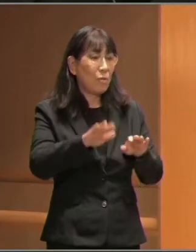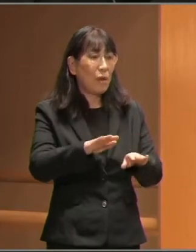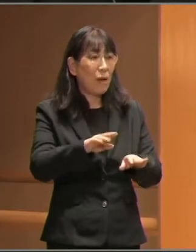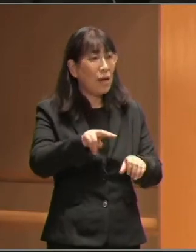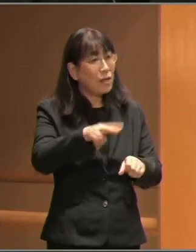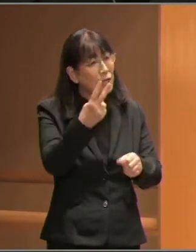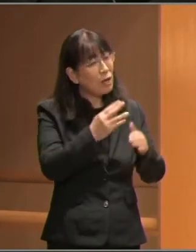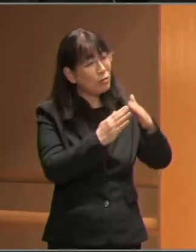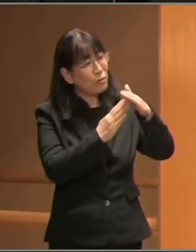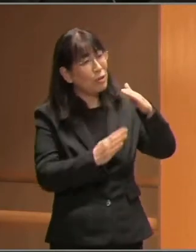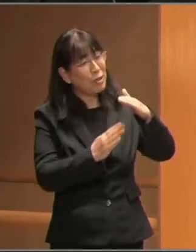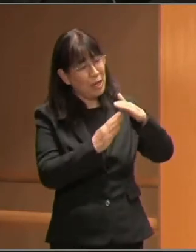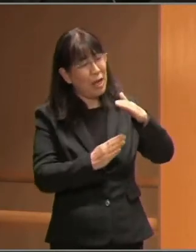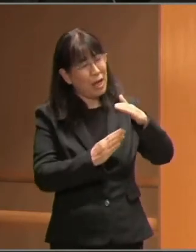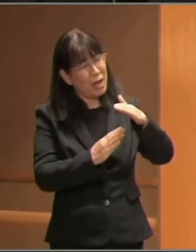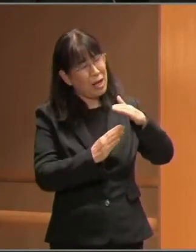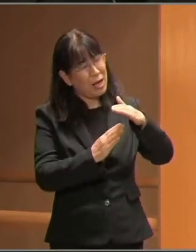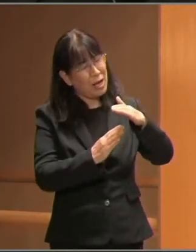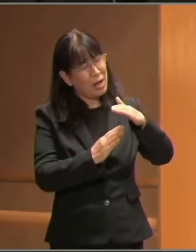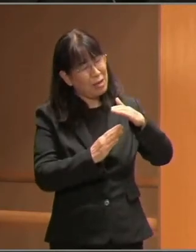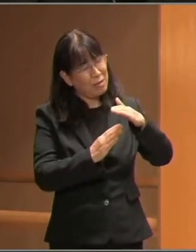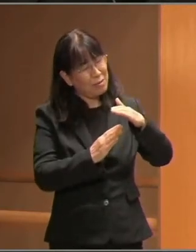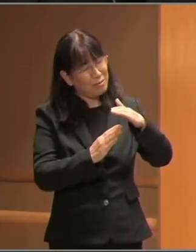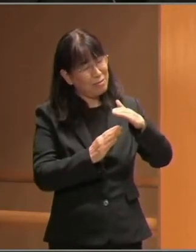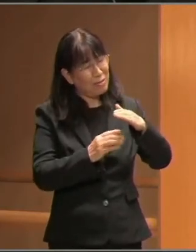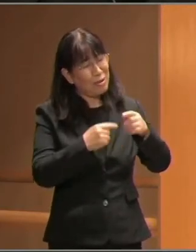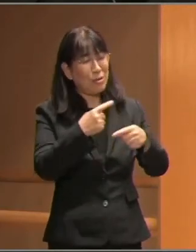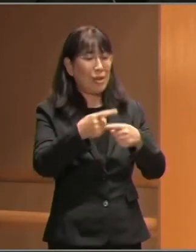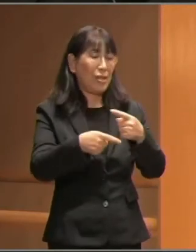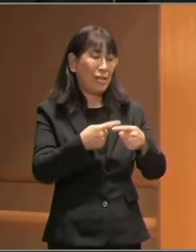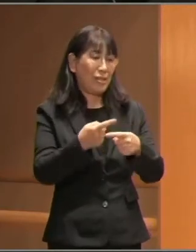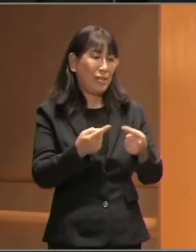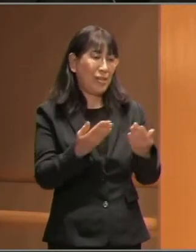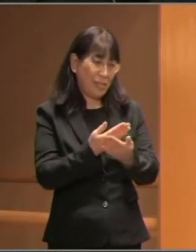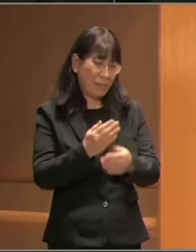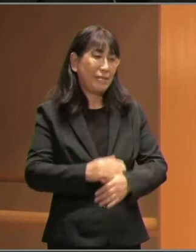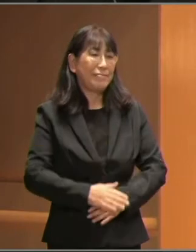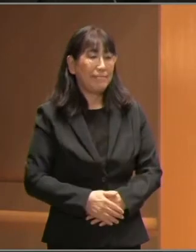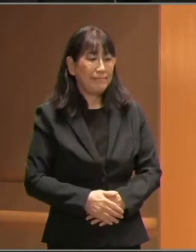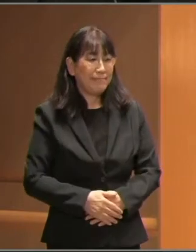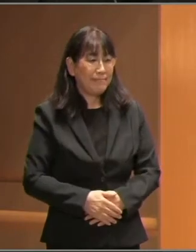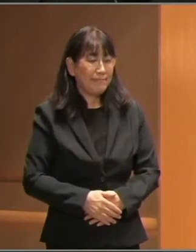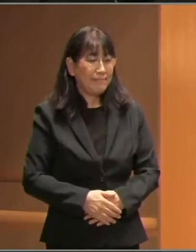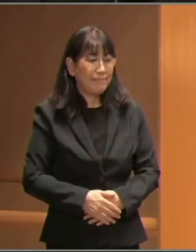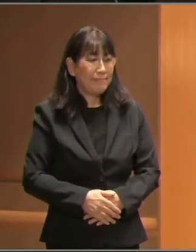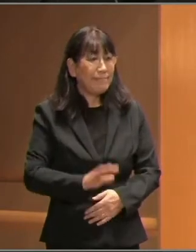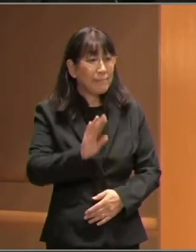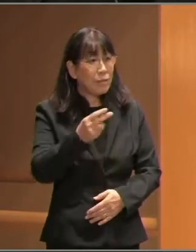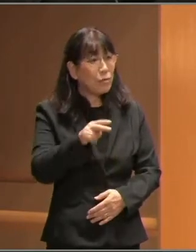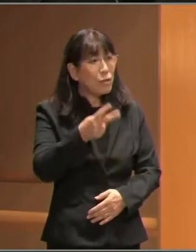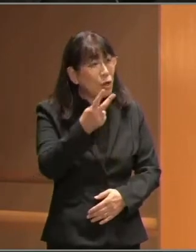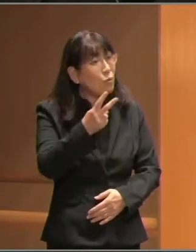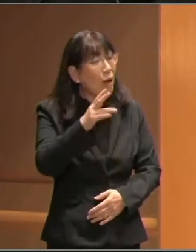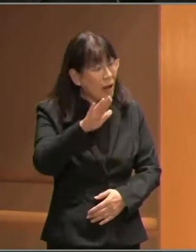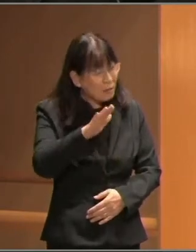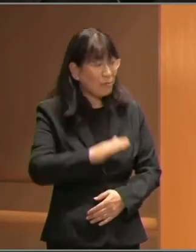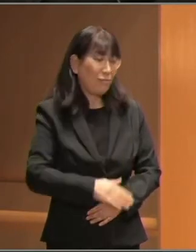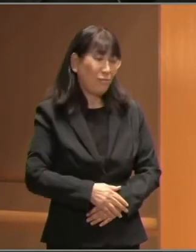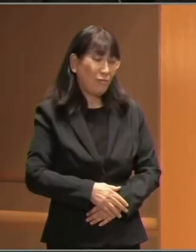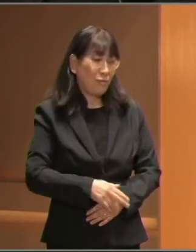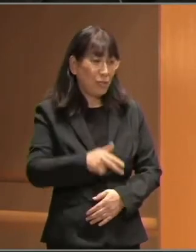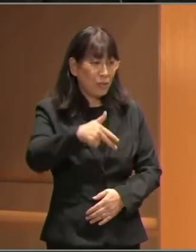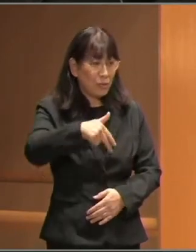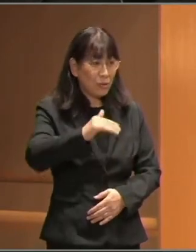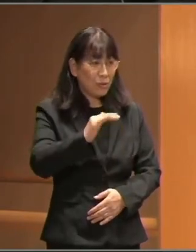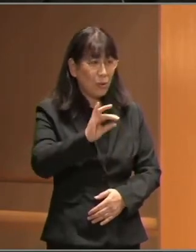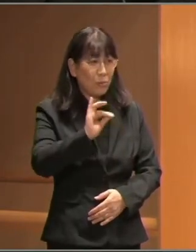300 just a few years ago, and now it's around 200 or less, but still